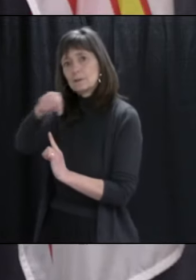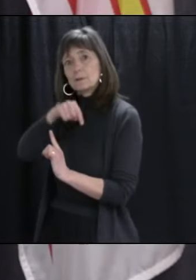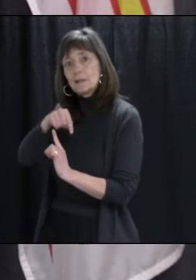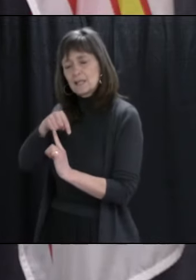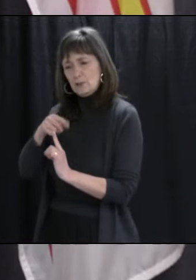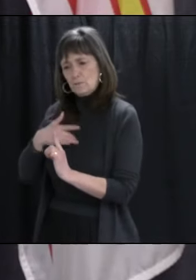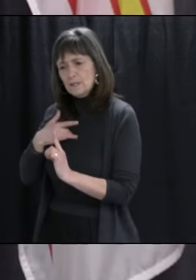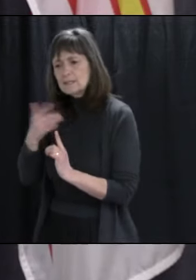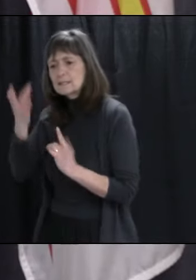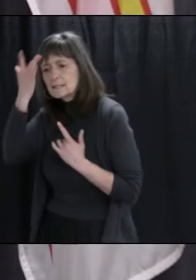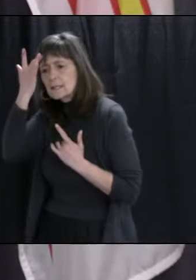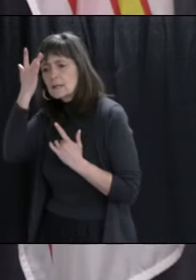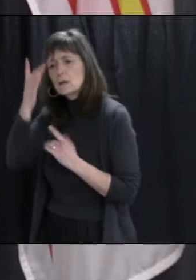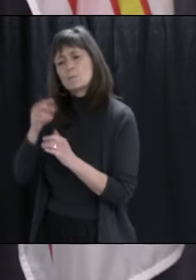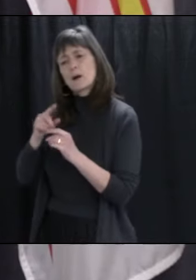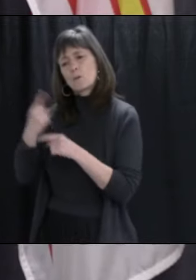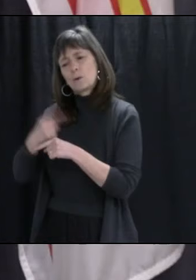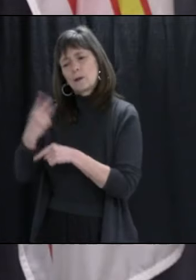in a case.